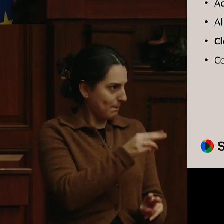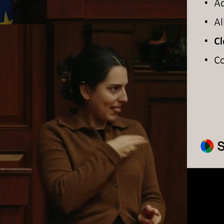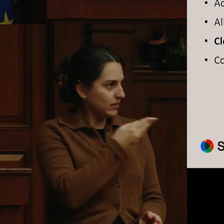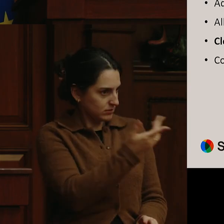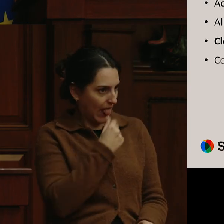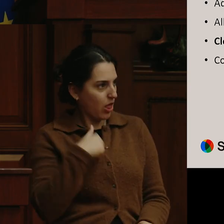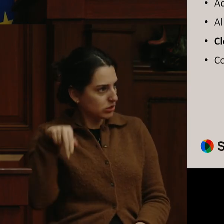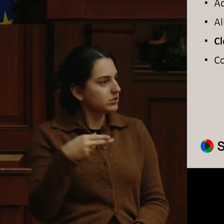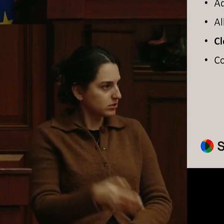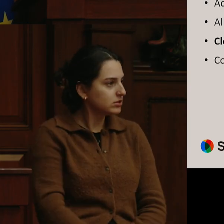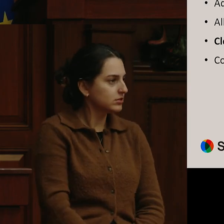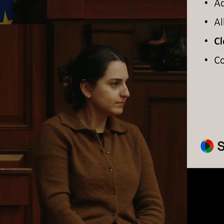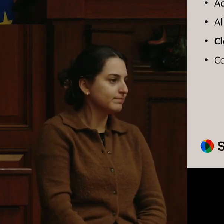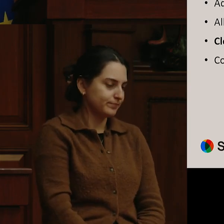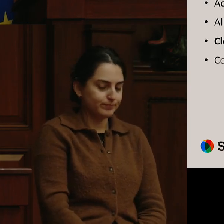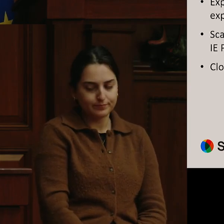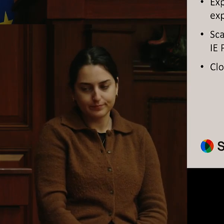do contact us.